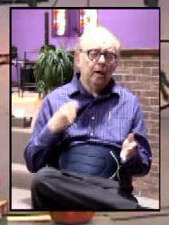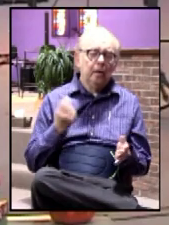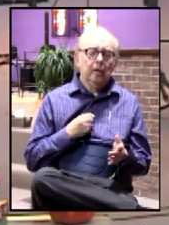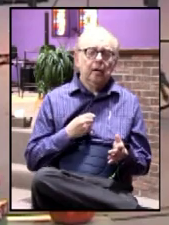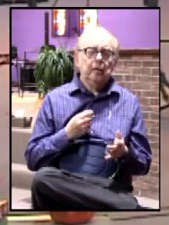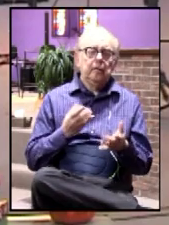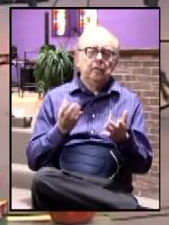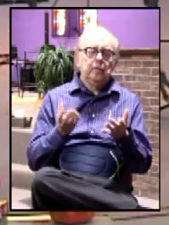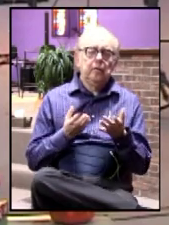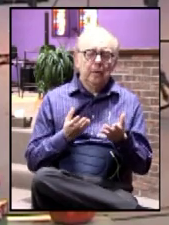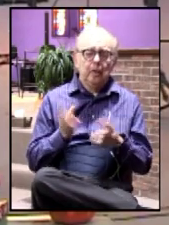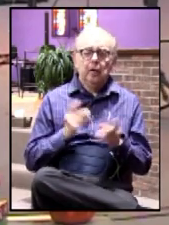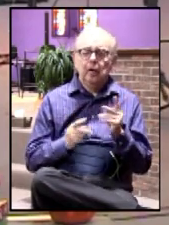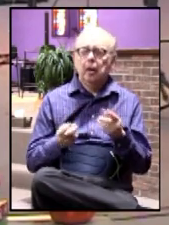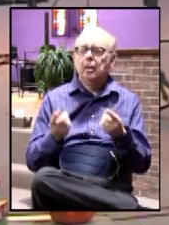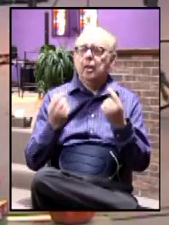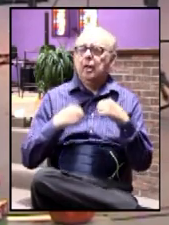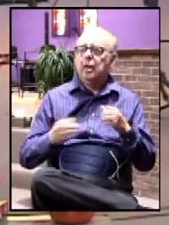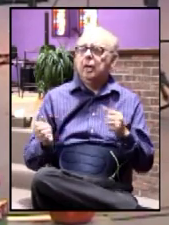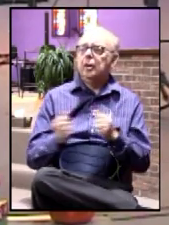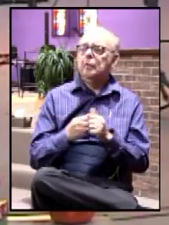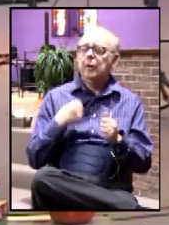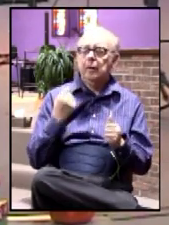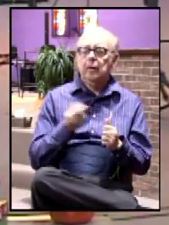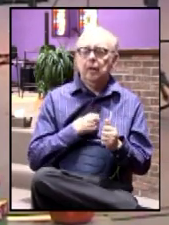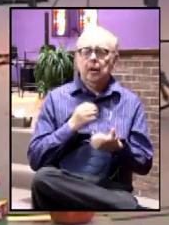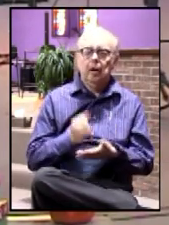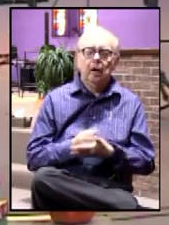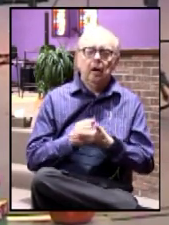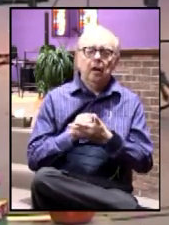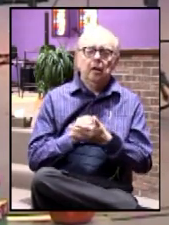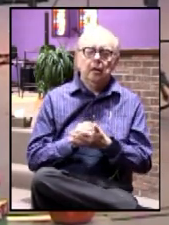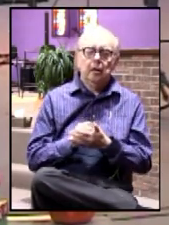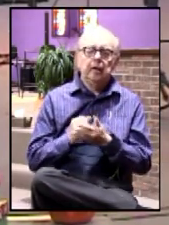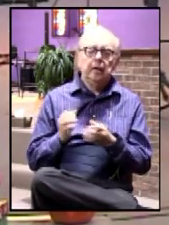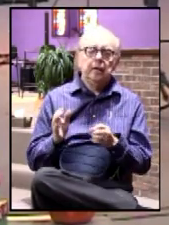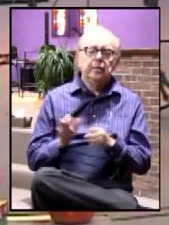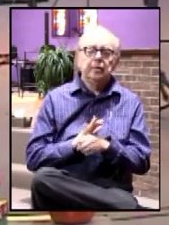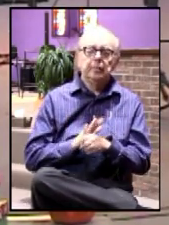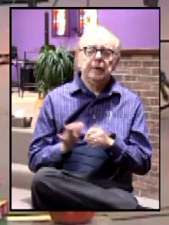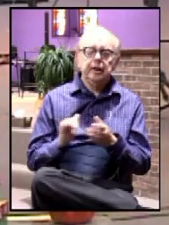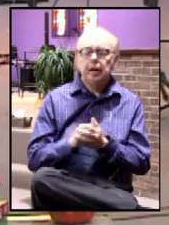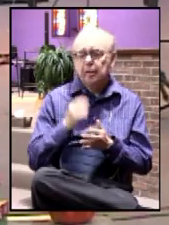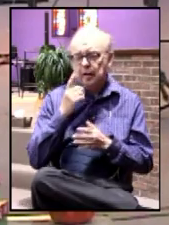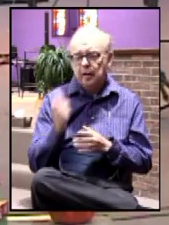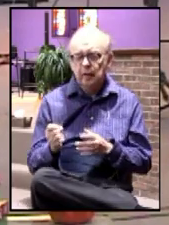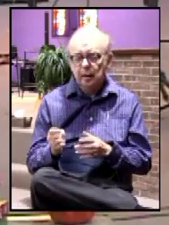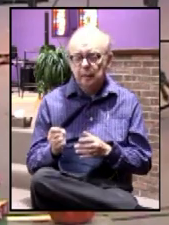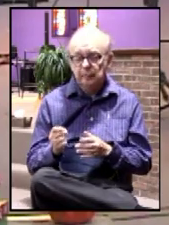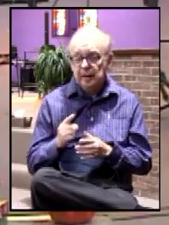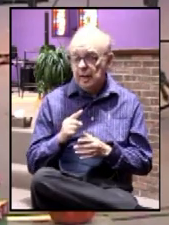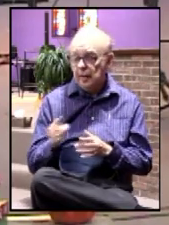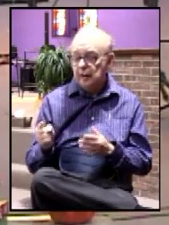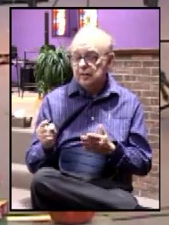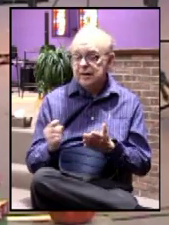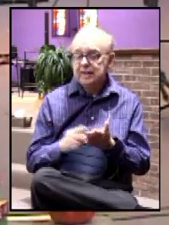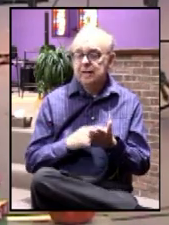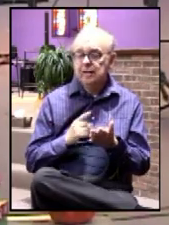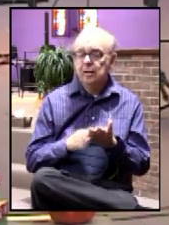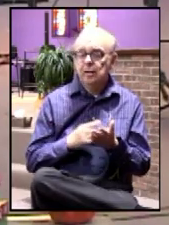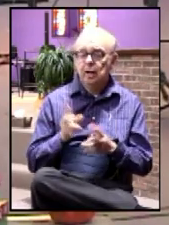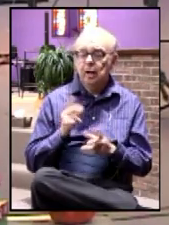And we wish that people would come alongside of us to help fulfill those dreams. There are some